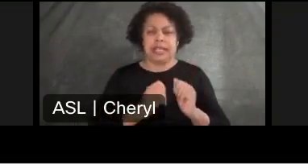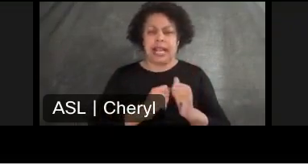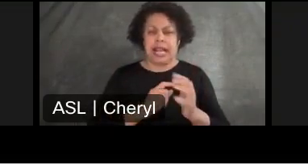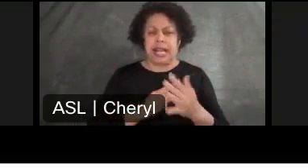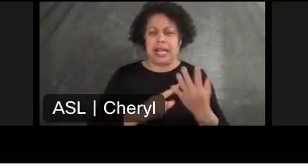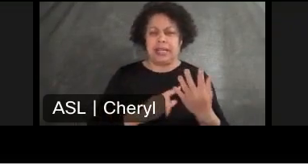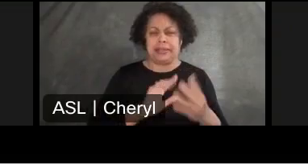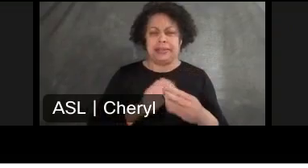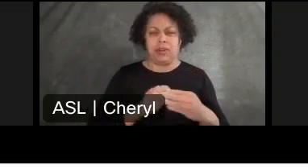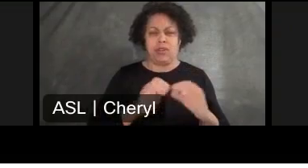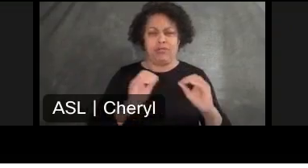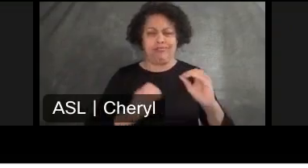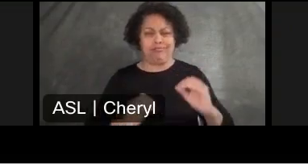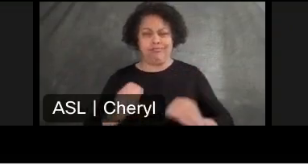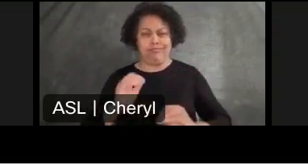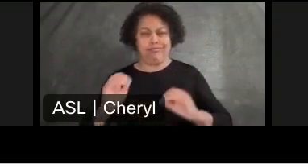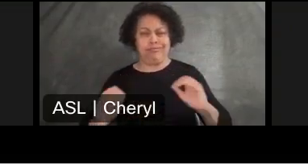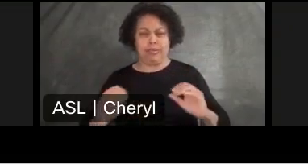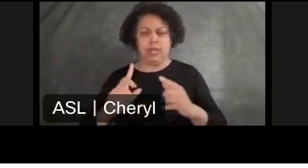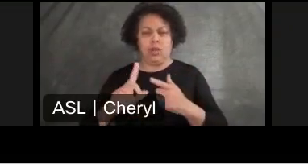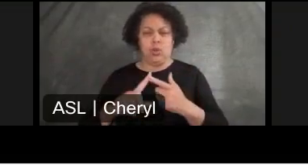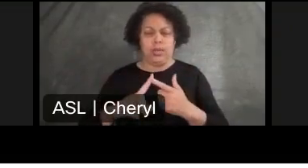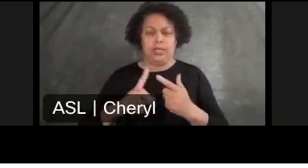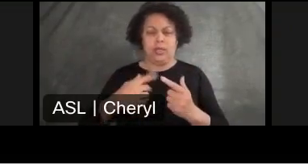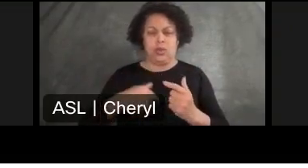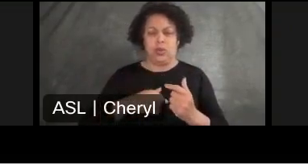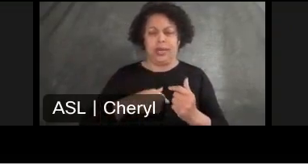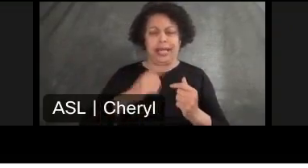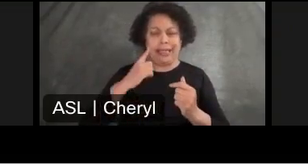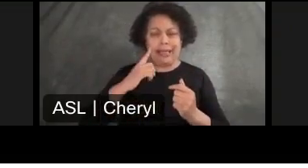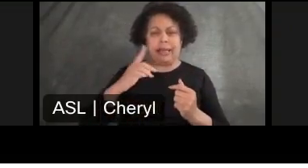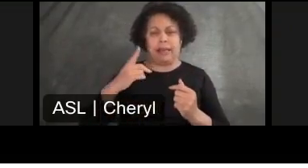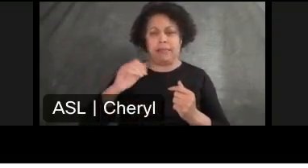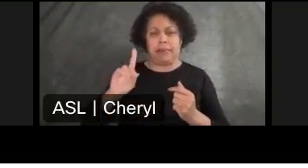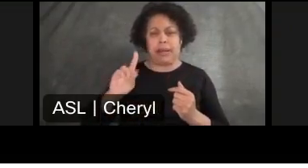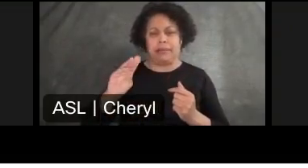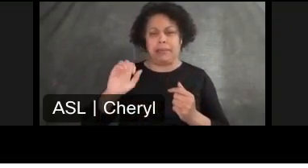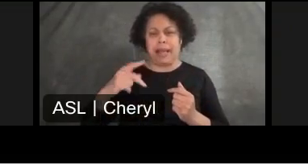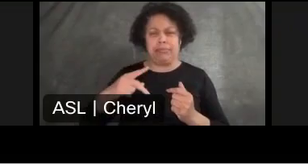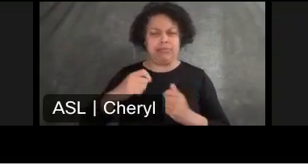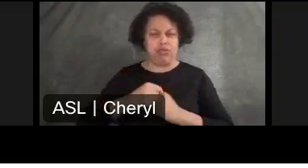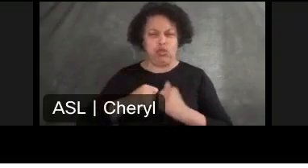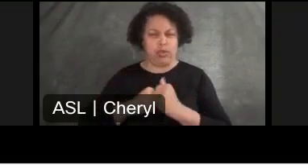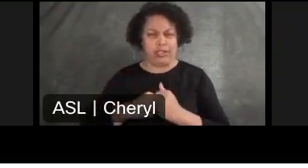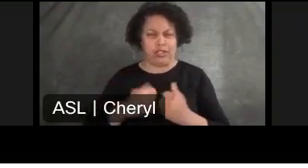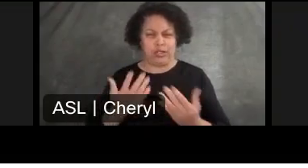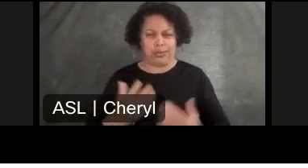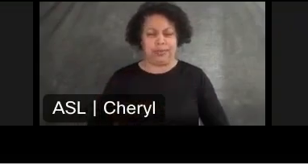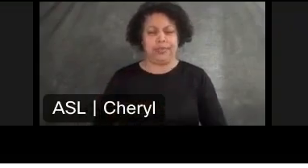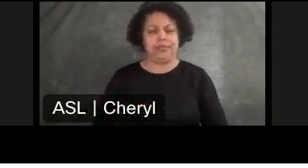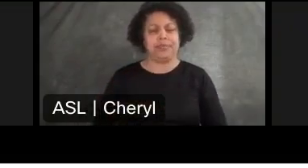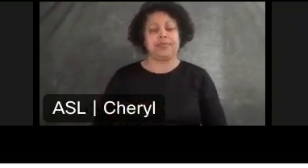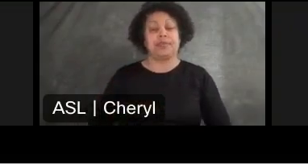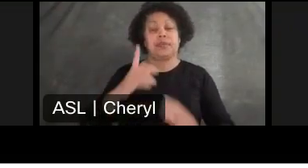arranged when we are looking at pod mapping. So if you see here on this